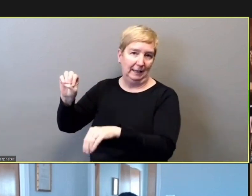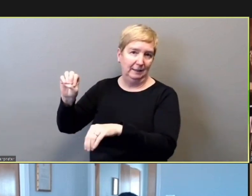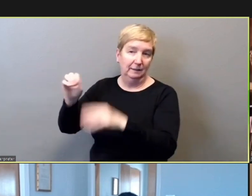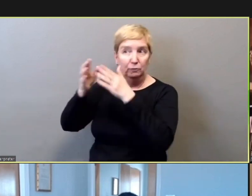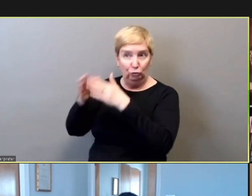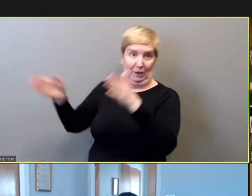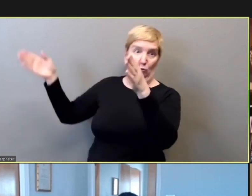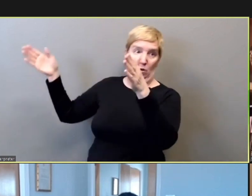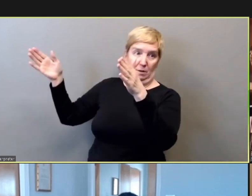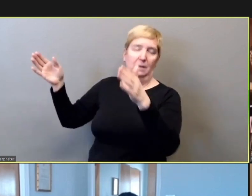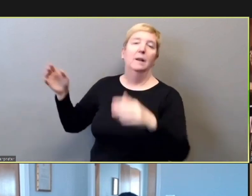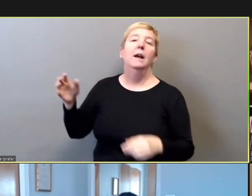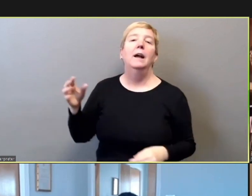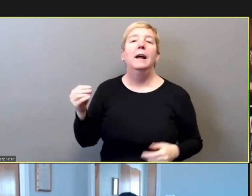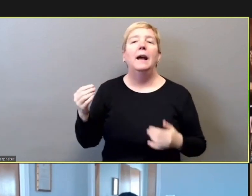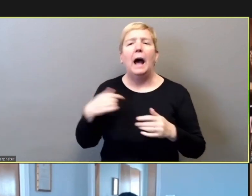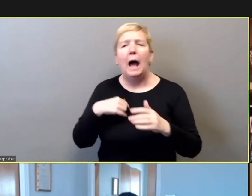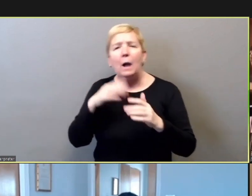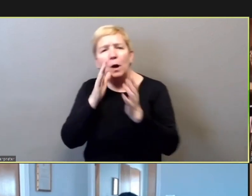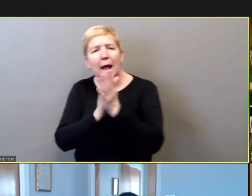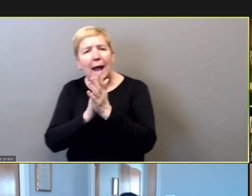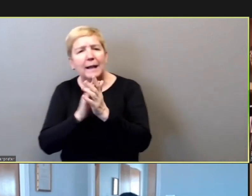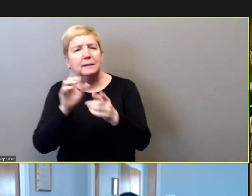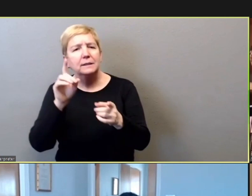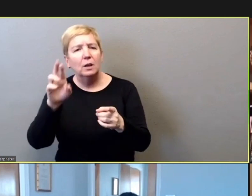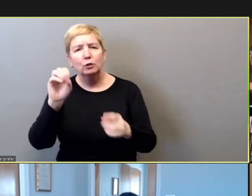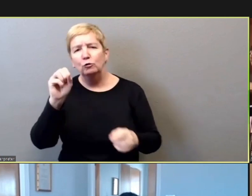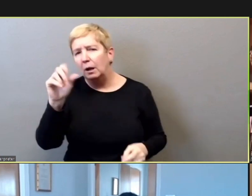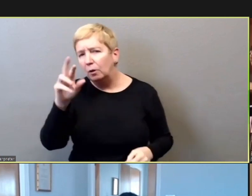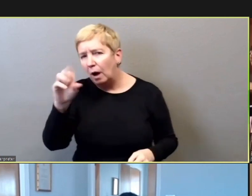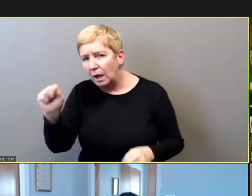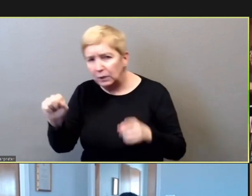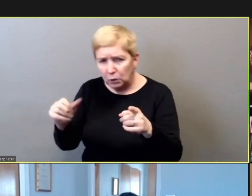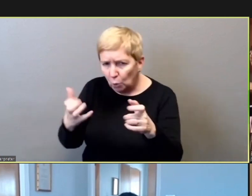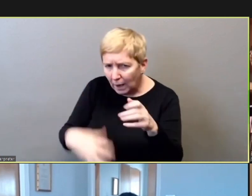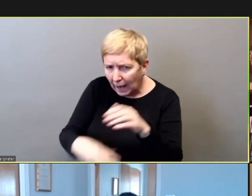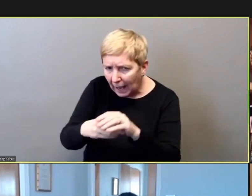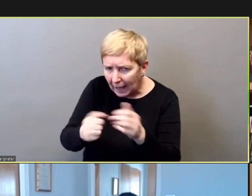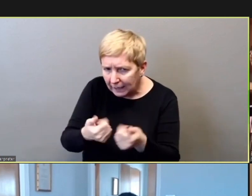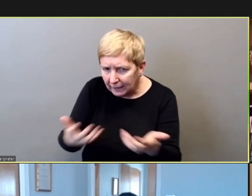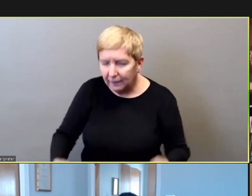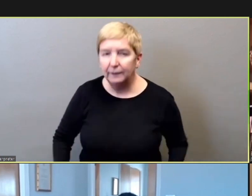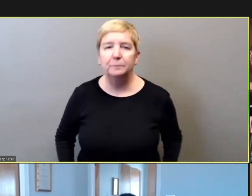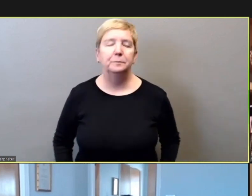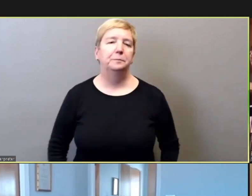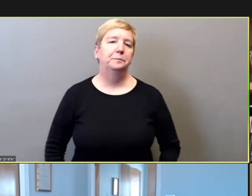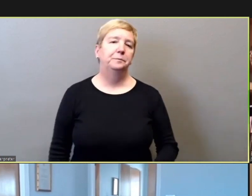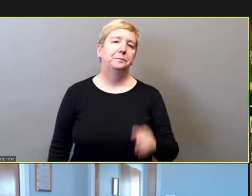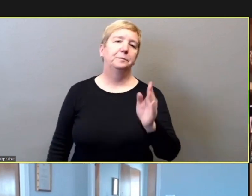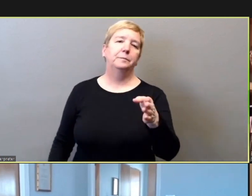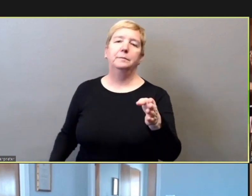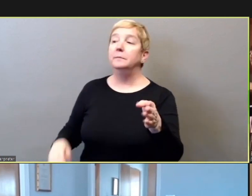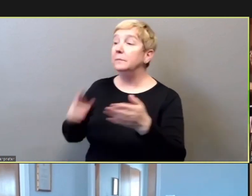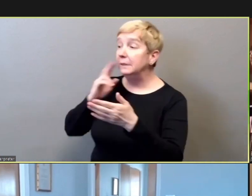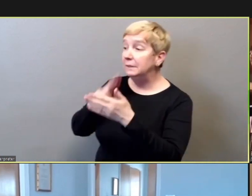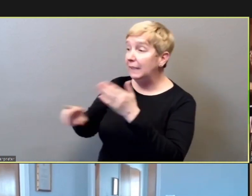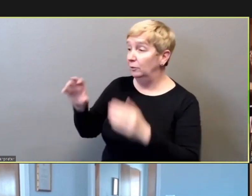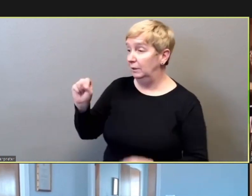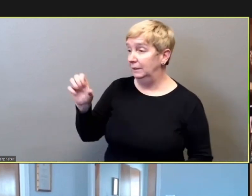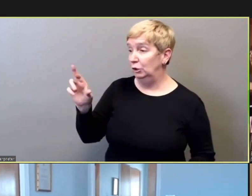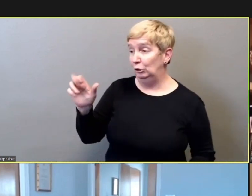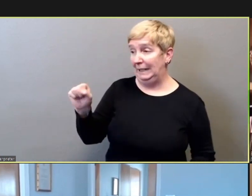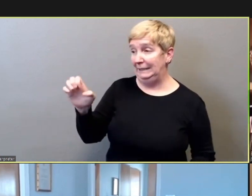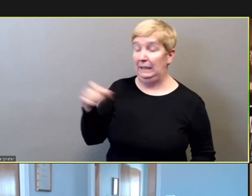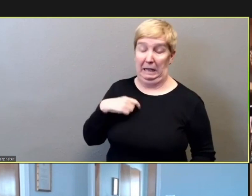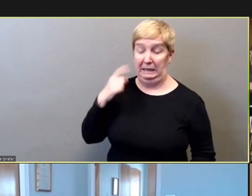and I'm going to ask Dr. Ross if she has anything she'd like to add. You know, Secretary Grace, I think you really